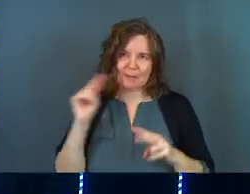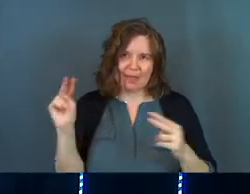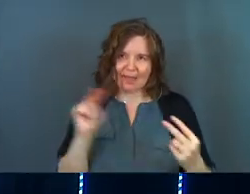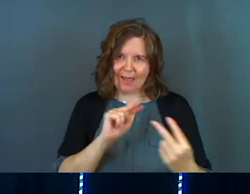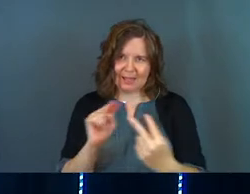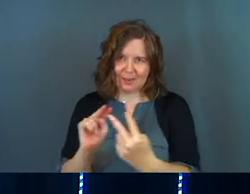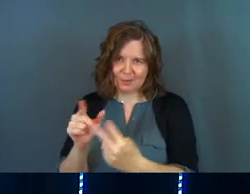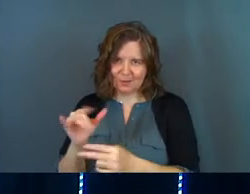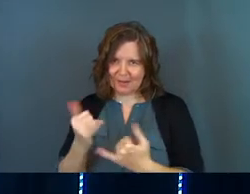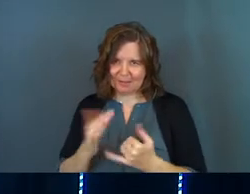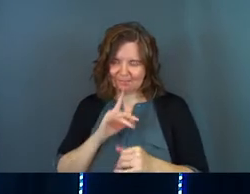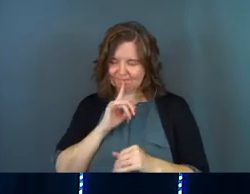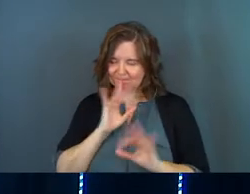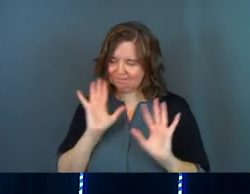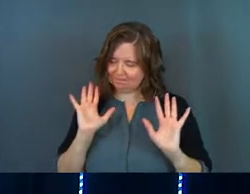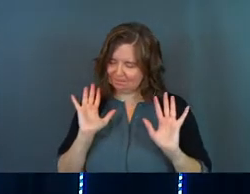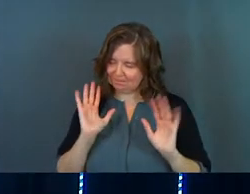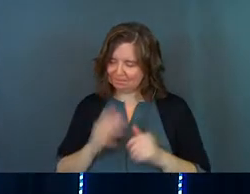make eye contact with you right now.